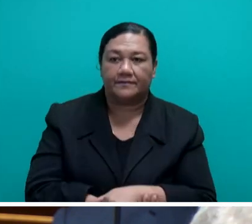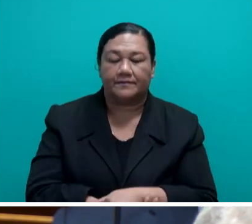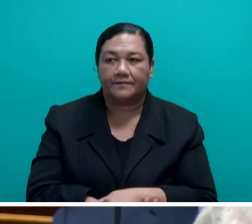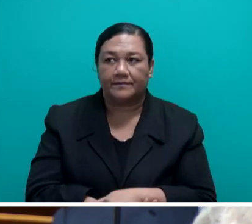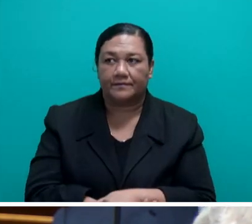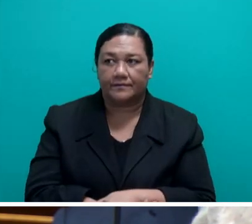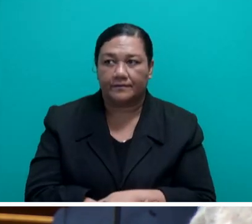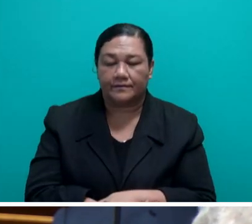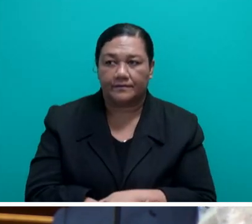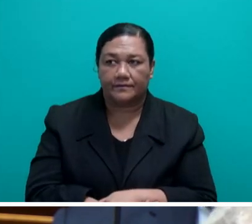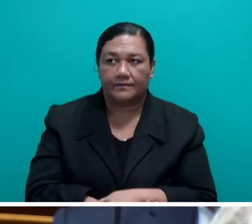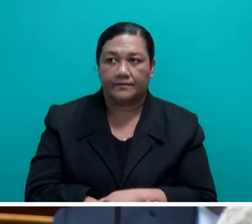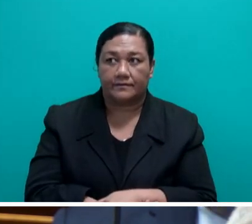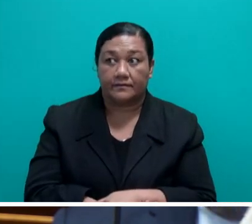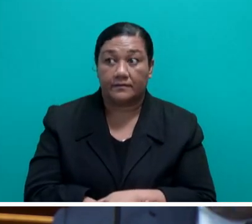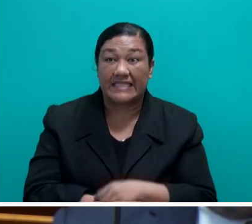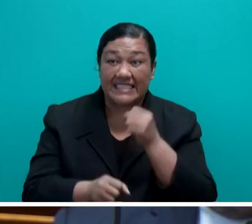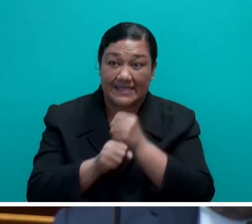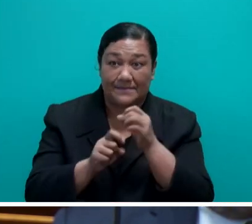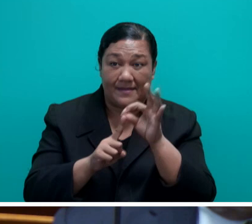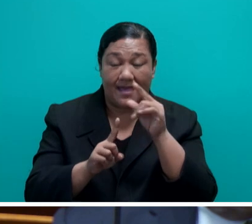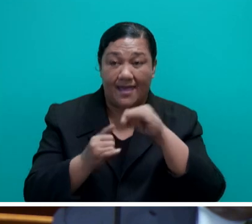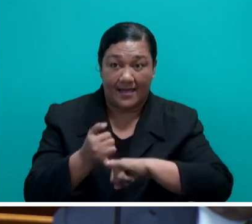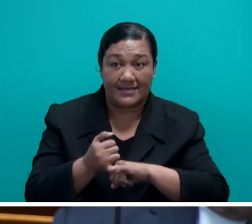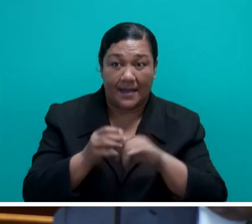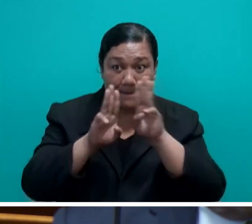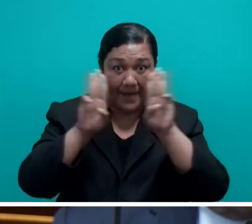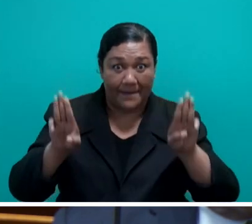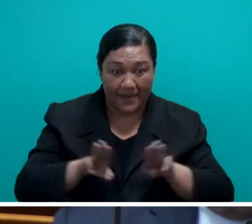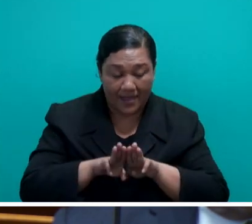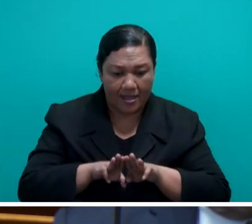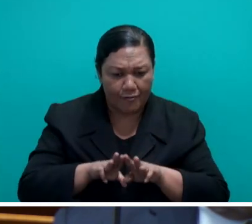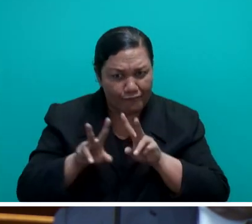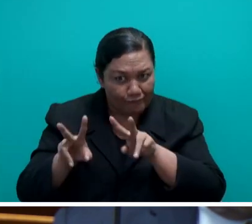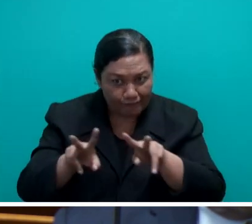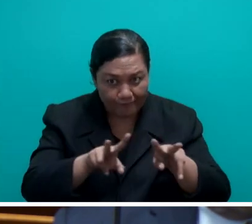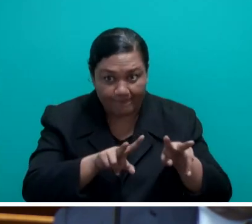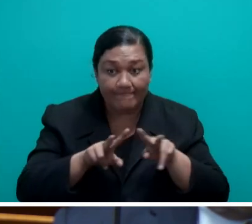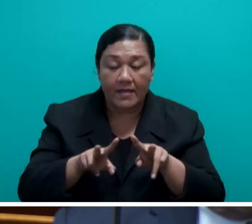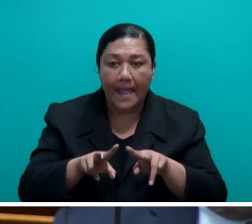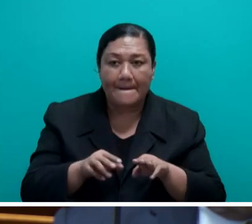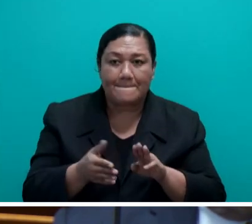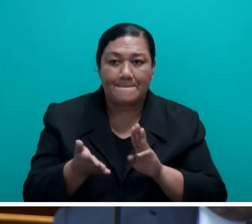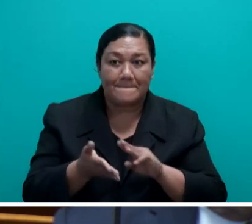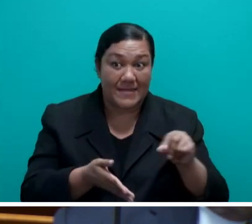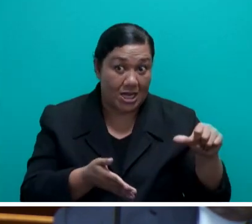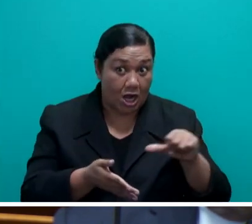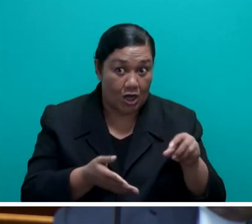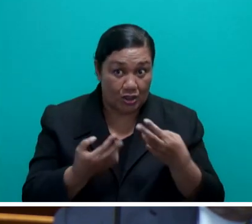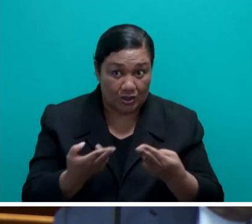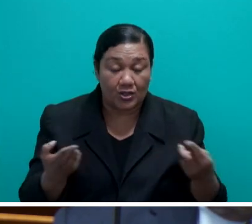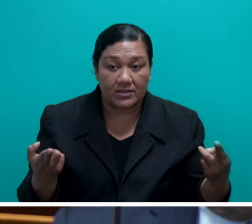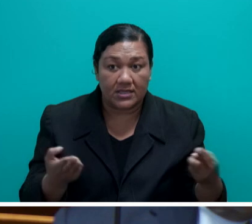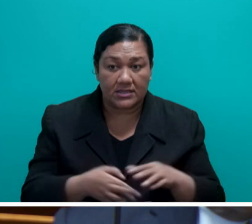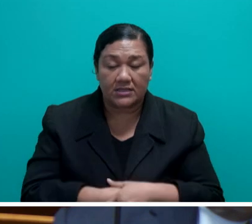Madam Deputy Speaker, based on GPS and aerial mapping conducted by the Ministry of Lands and Mineral Resources of the current village site,